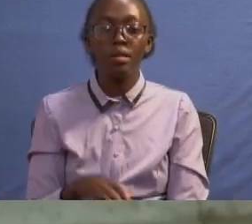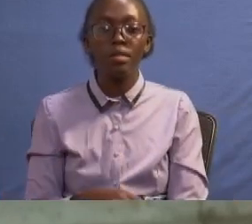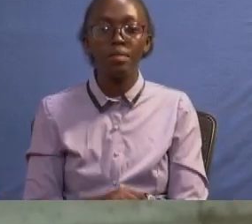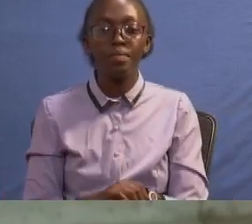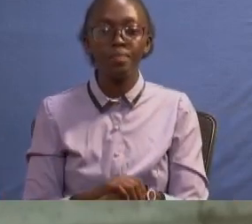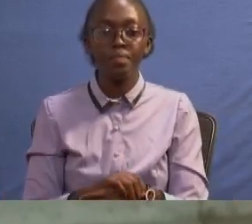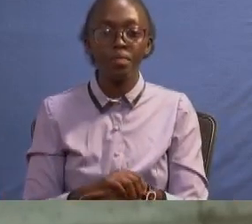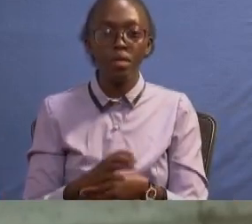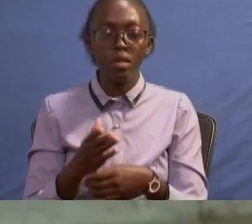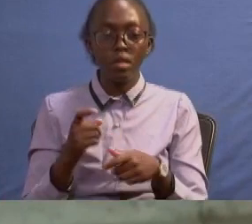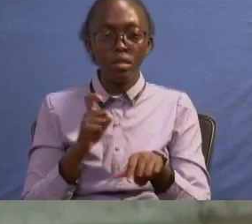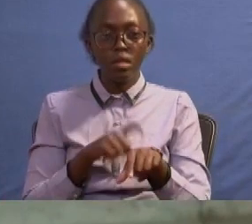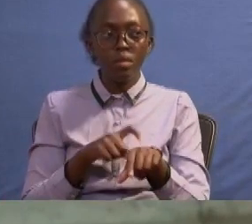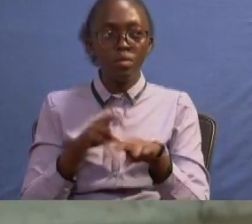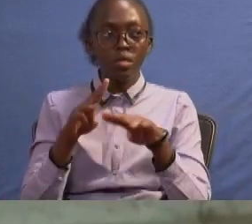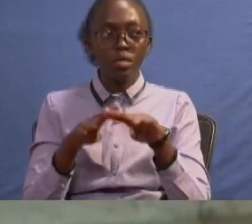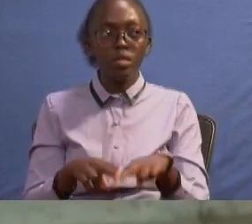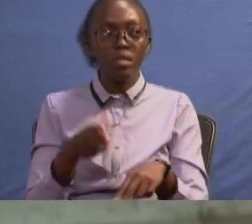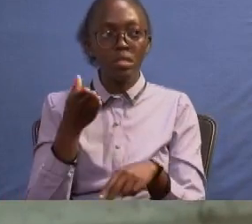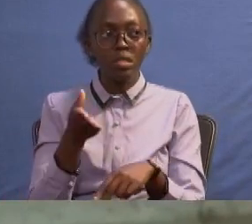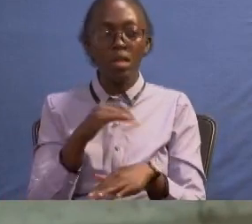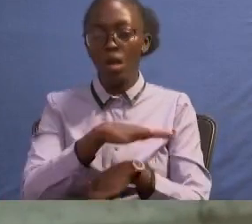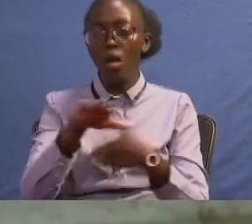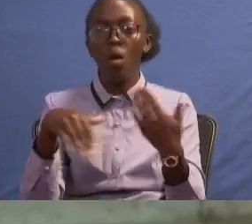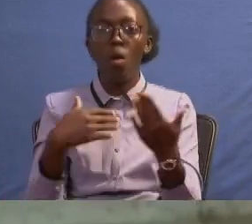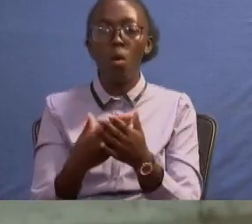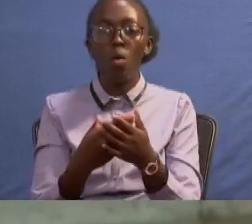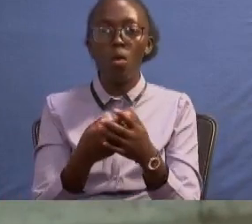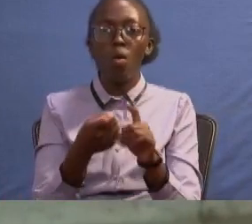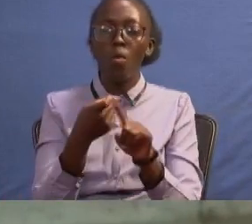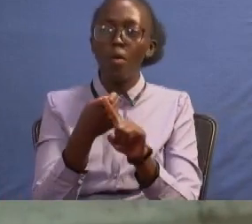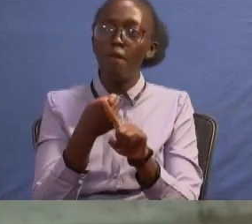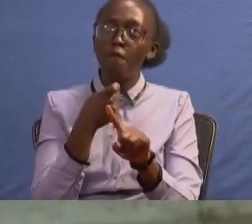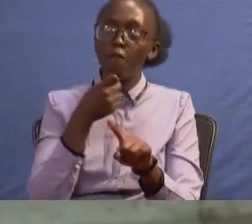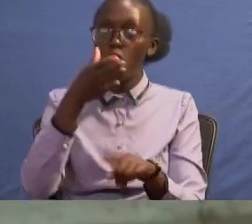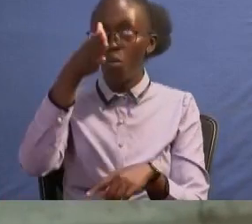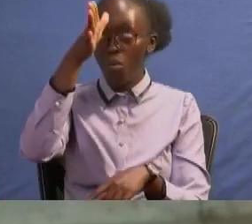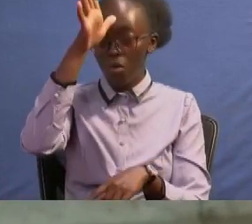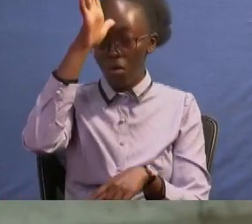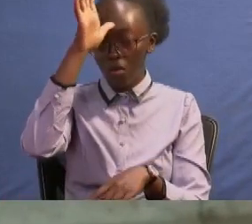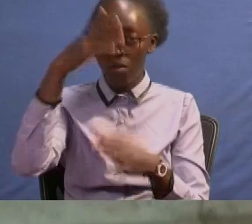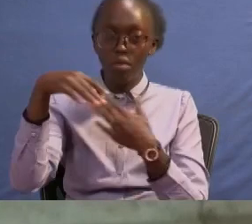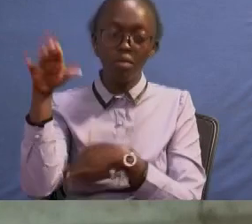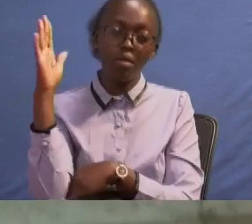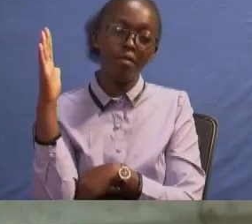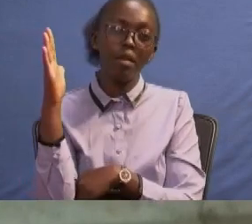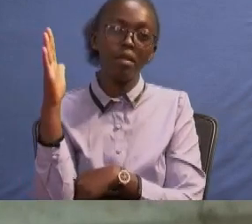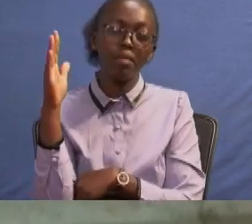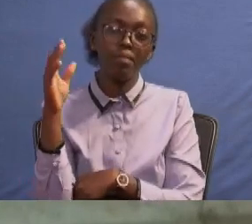as we sit here, all of us, we originate from God the Father. And this